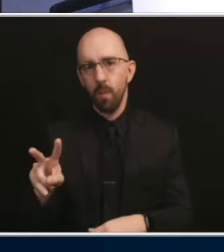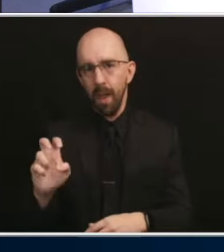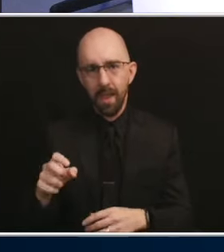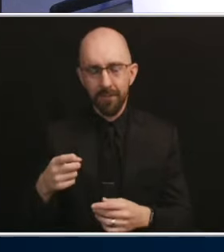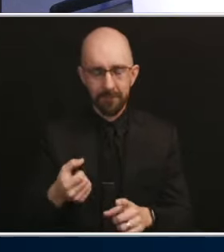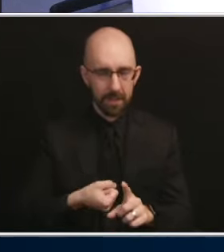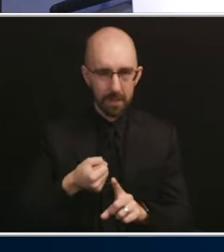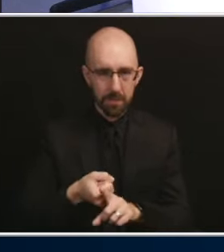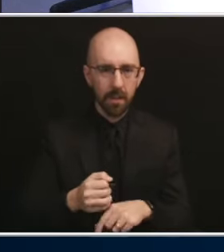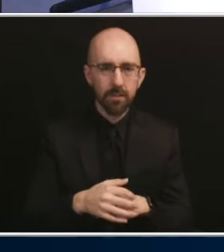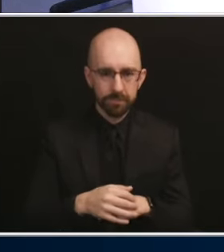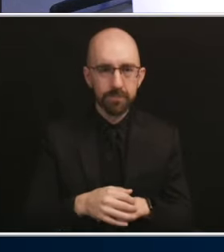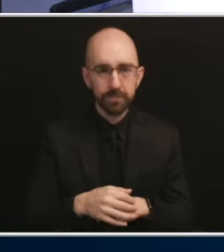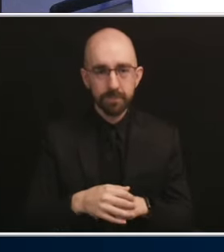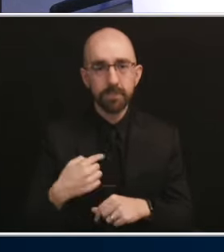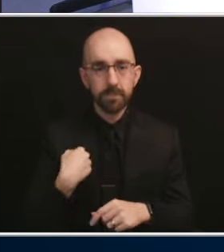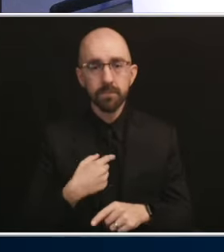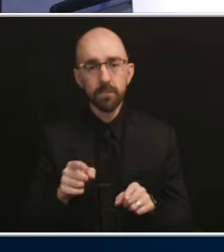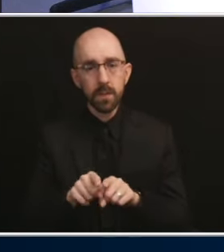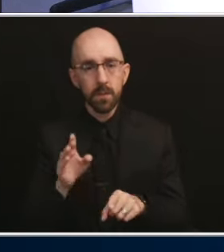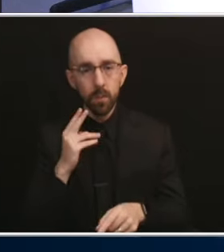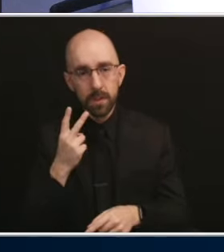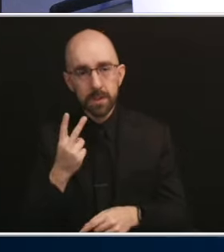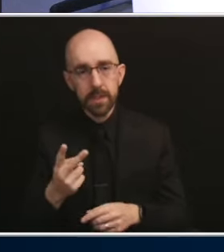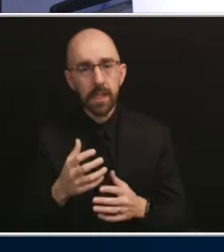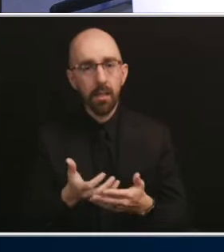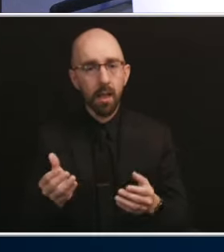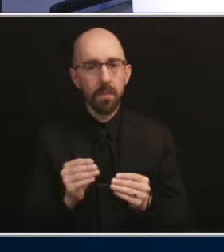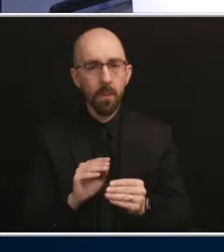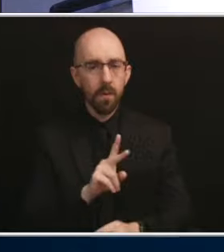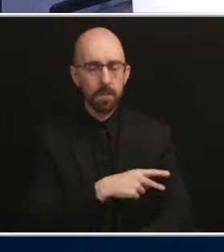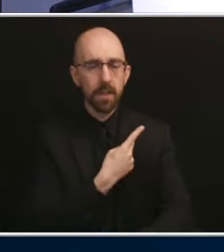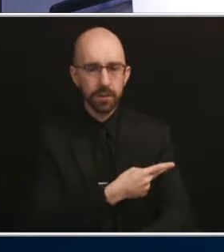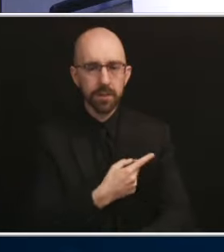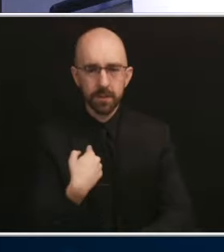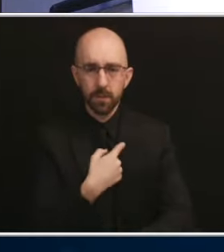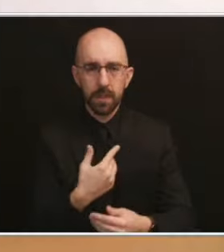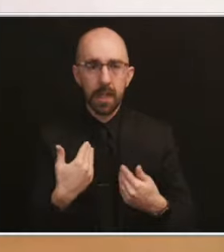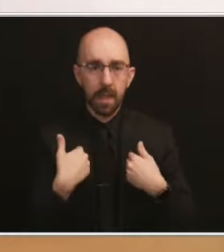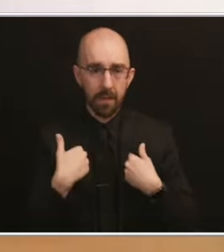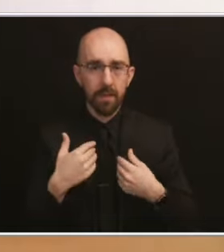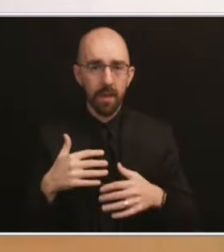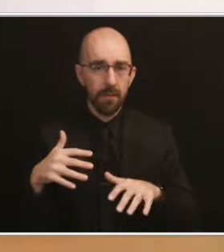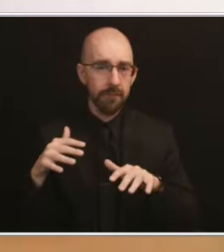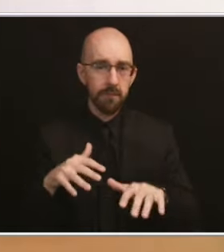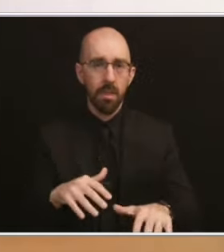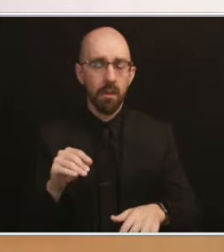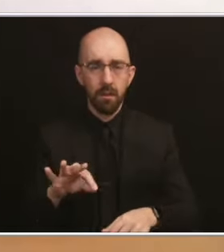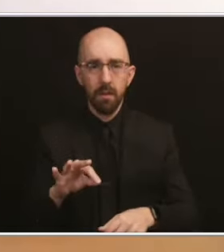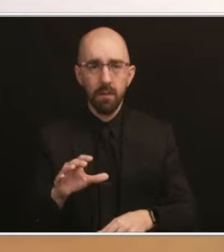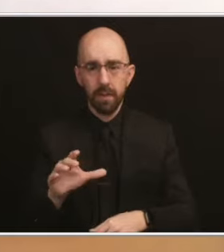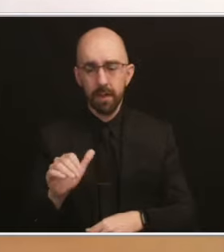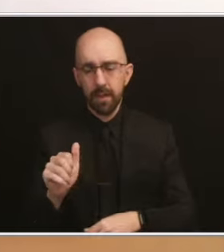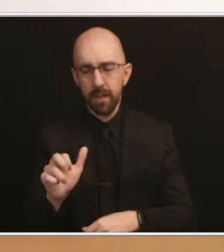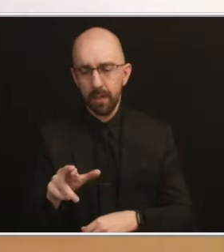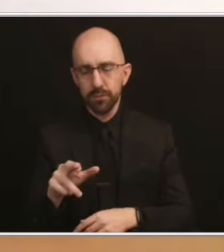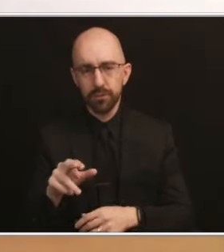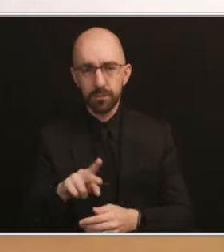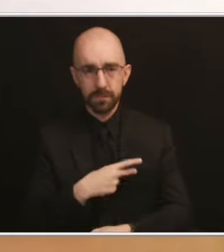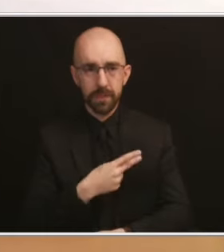Alexis. Yeah, we also, I think we'll see a lot more patients. We have had a flood of cancer patients,